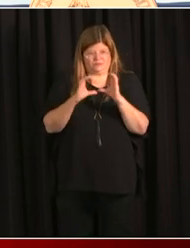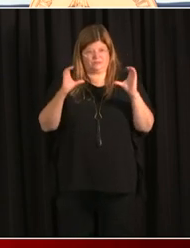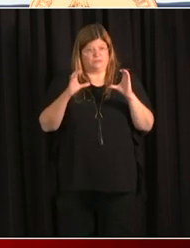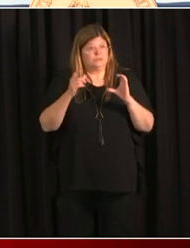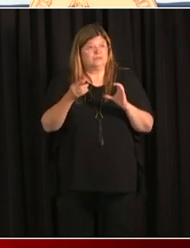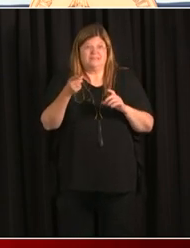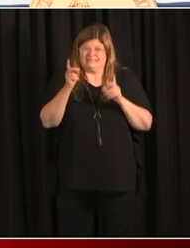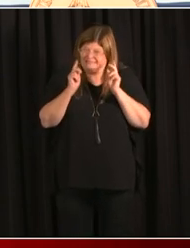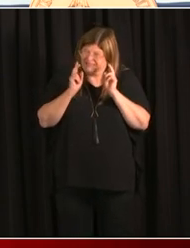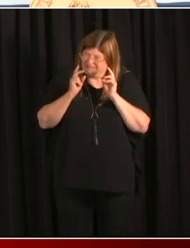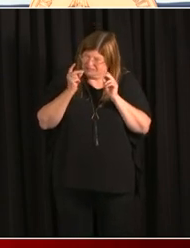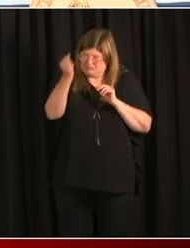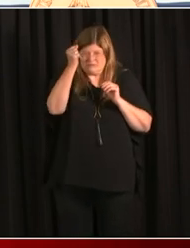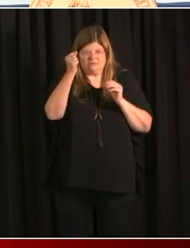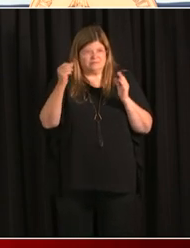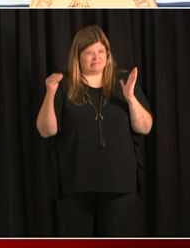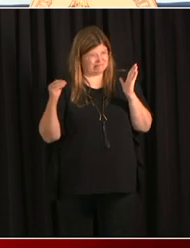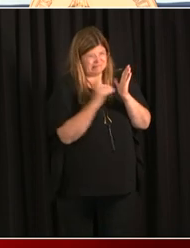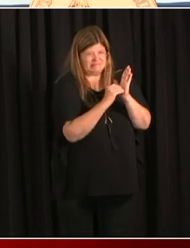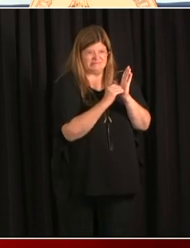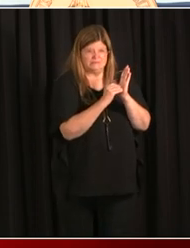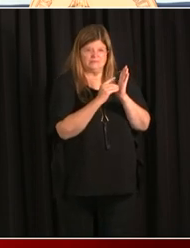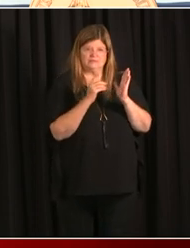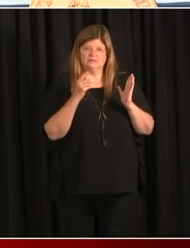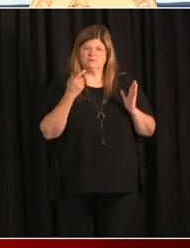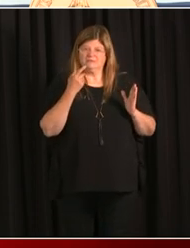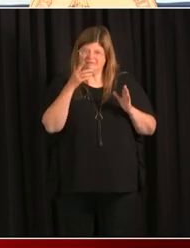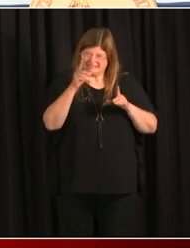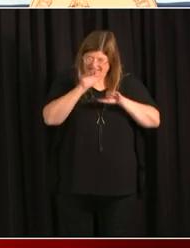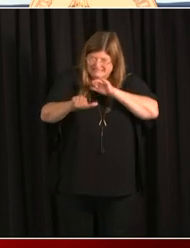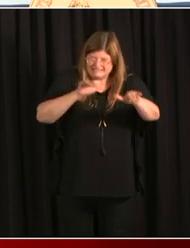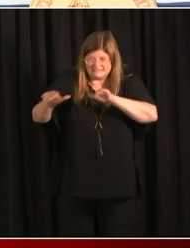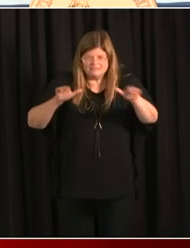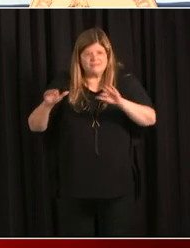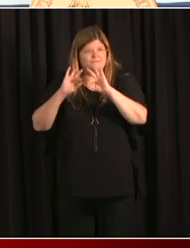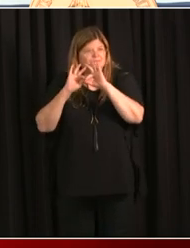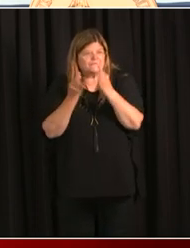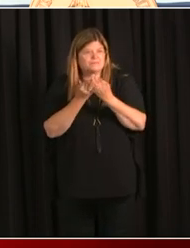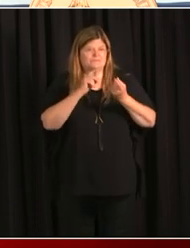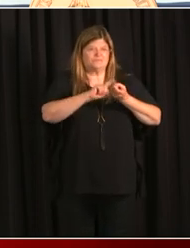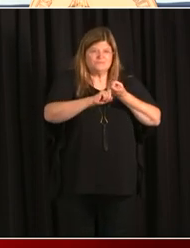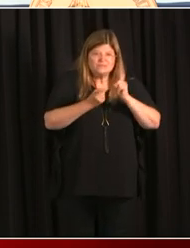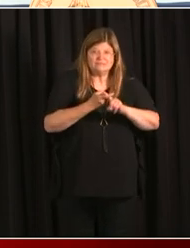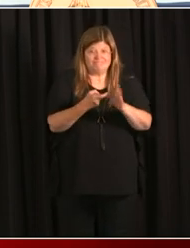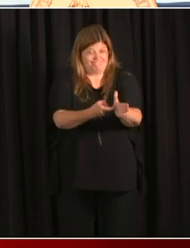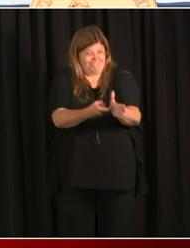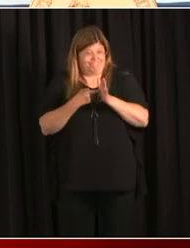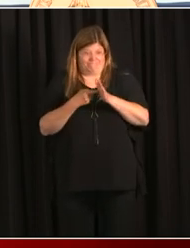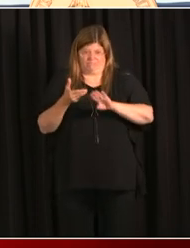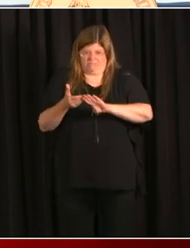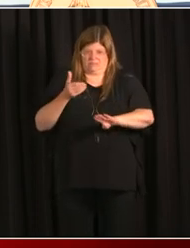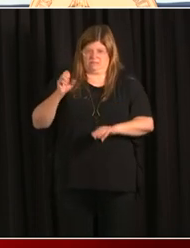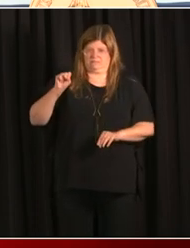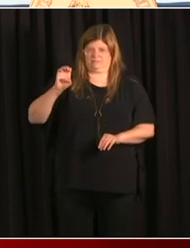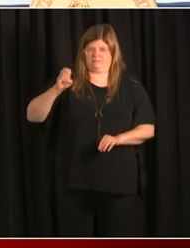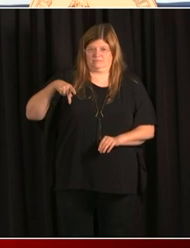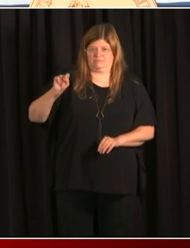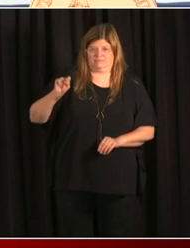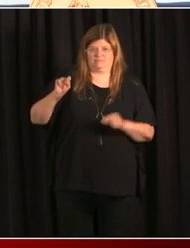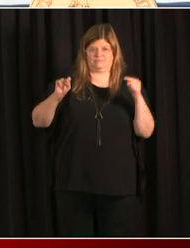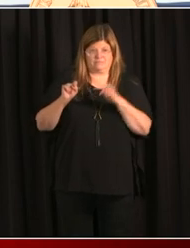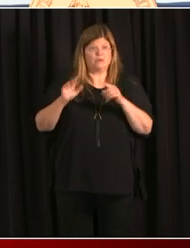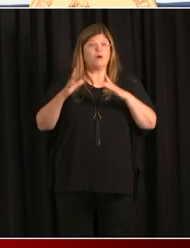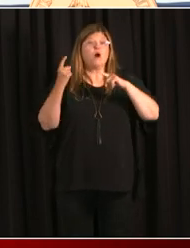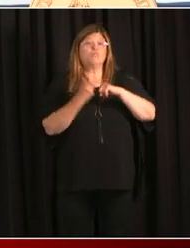soon as November. Please let your friends and family know about this requirement and this new tool